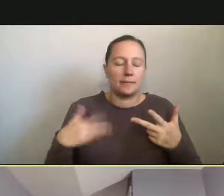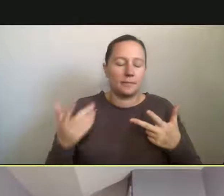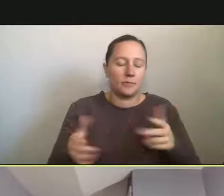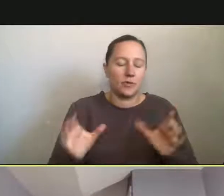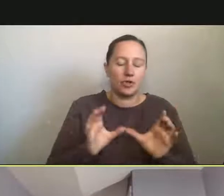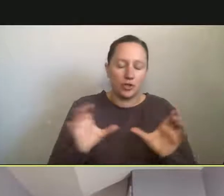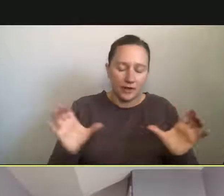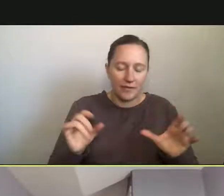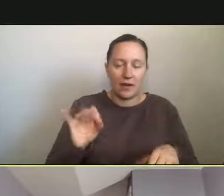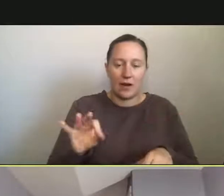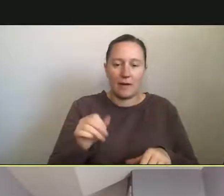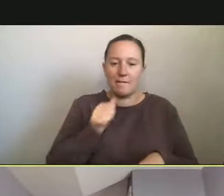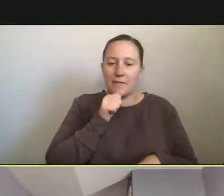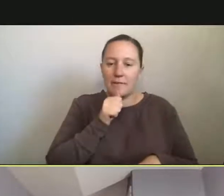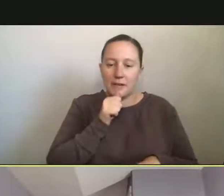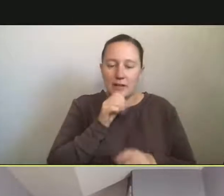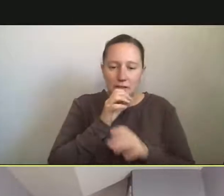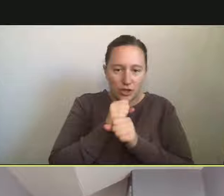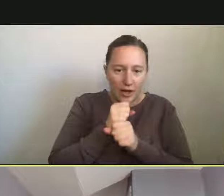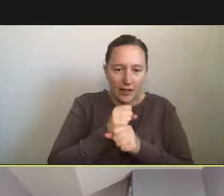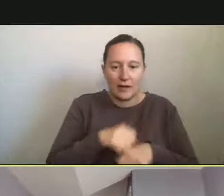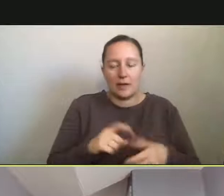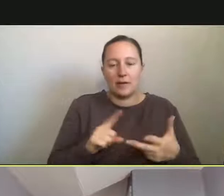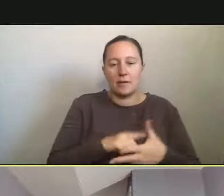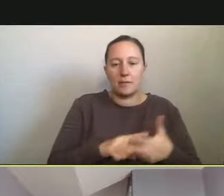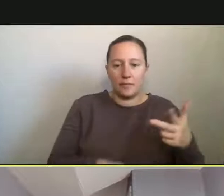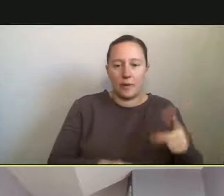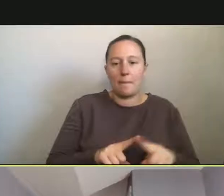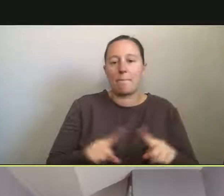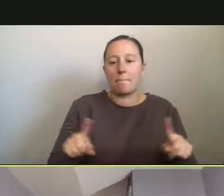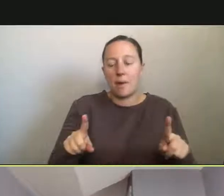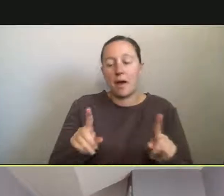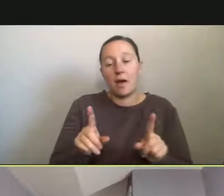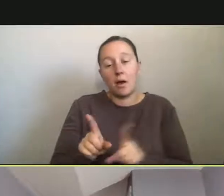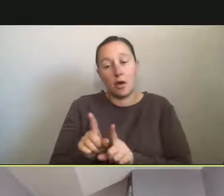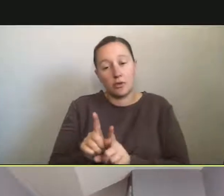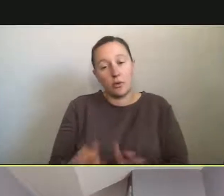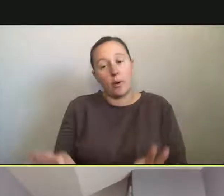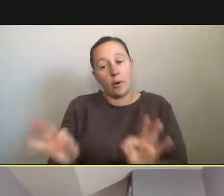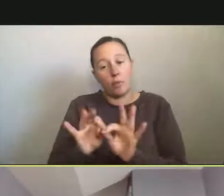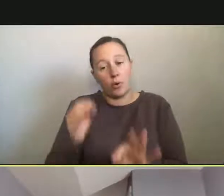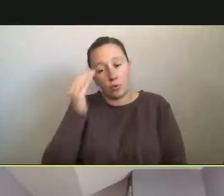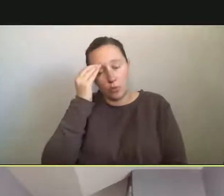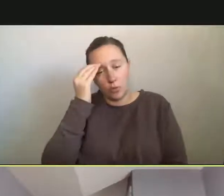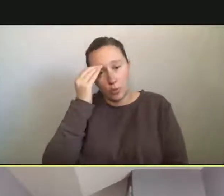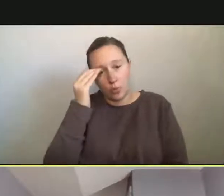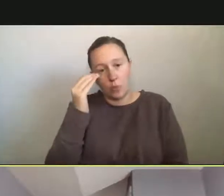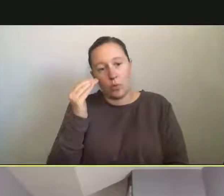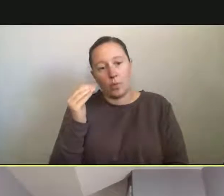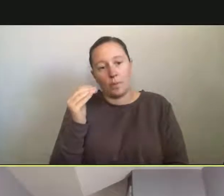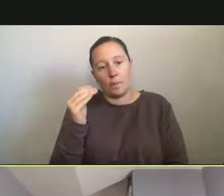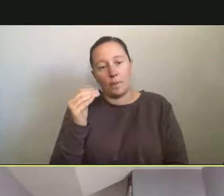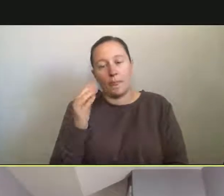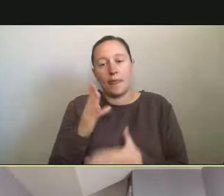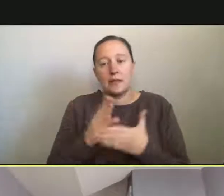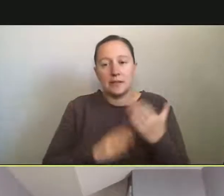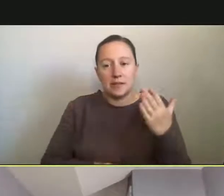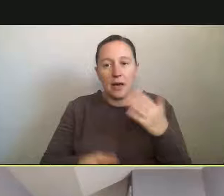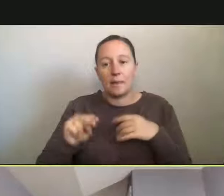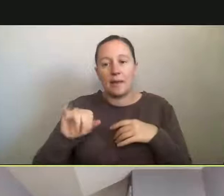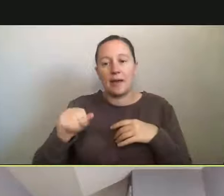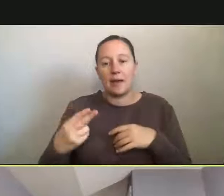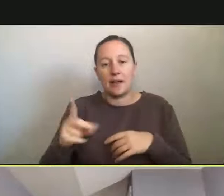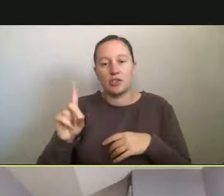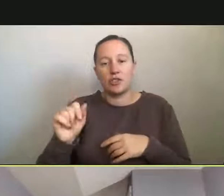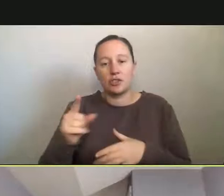certificates of confidentiality policy. But it's also worth noting that some NIH data sharing policies